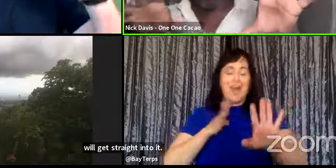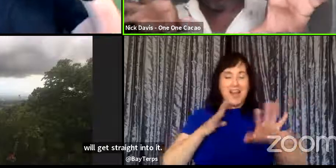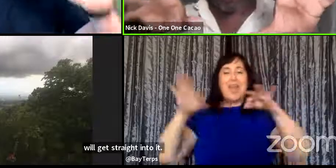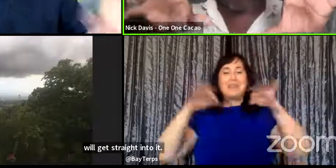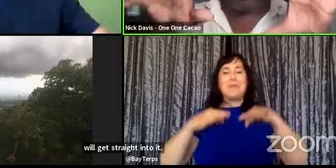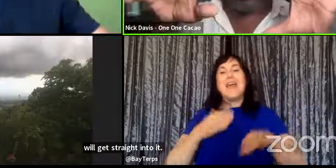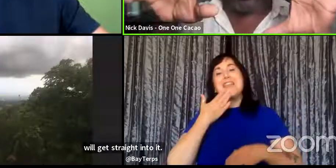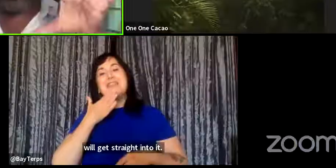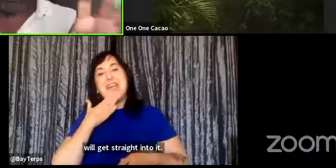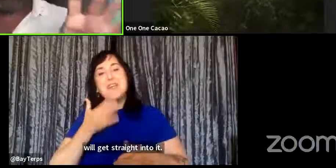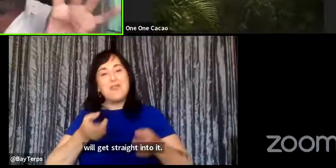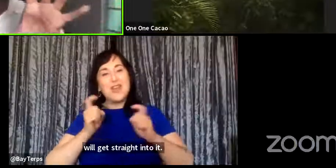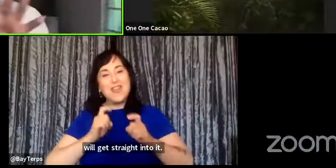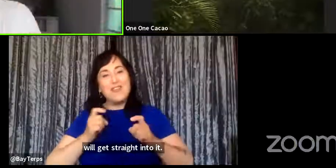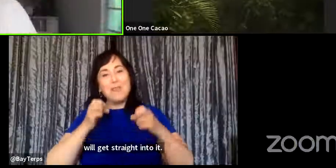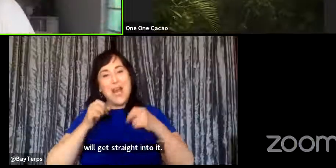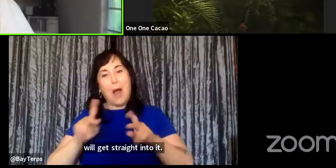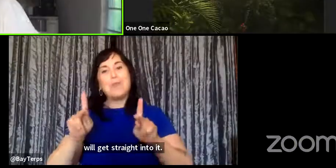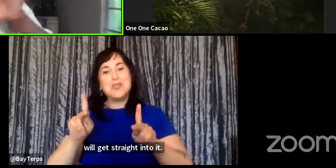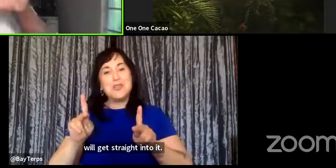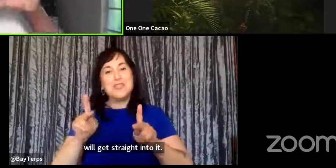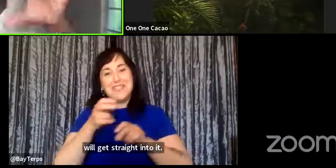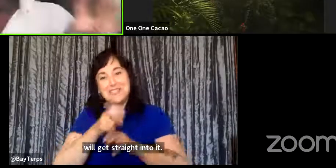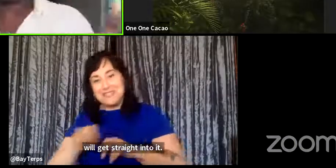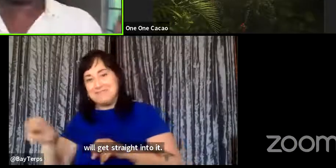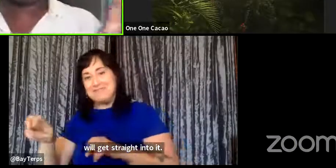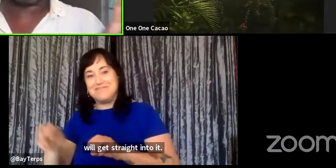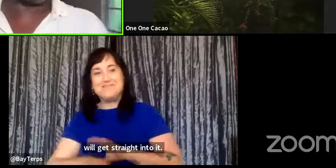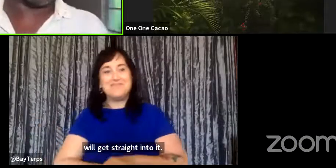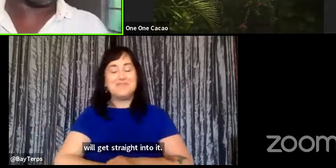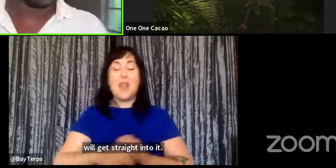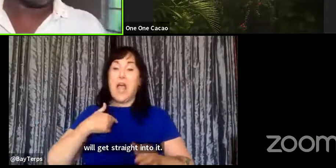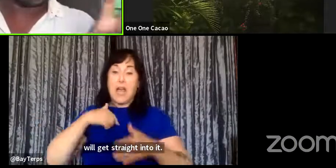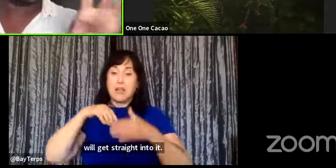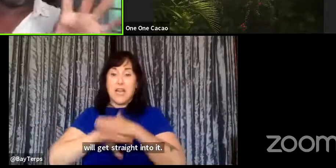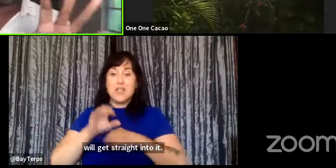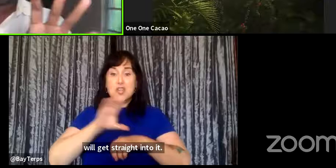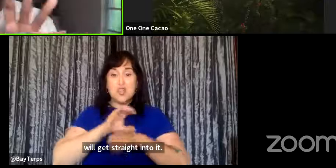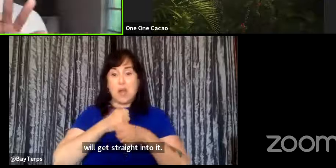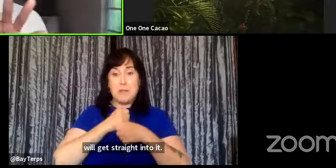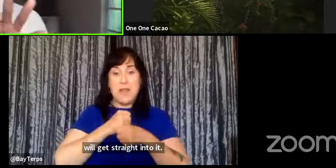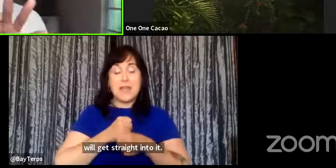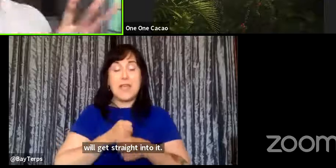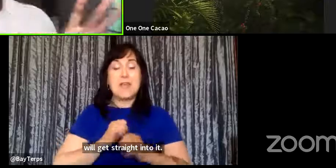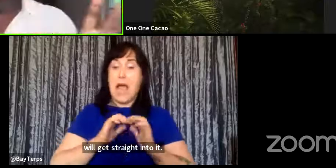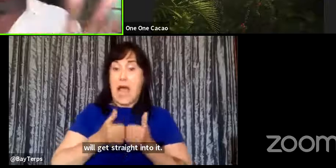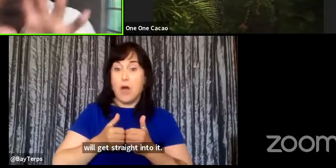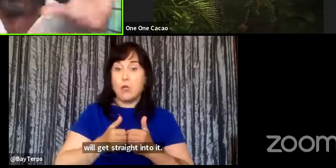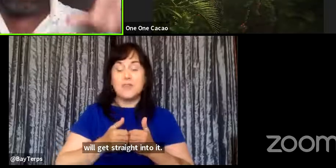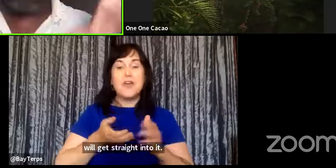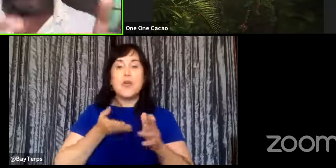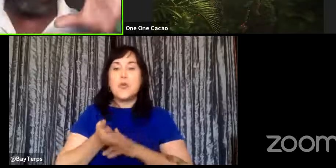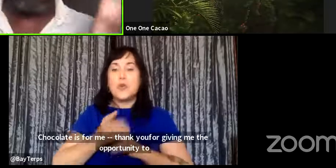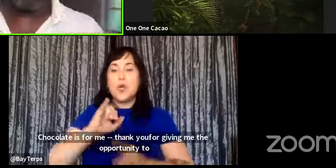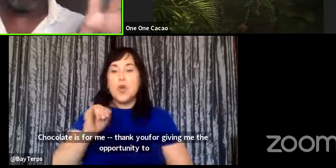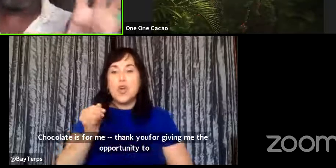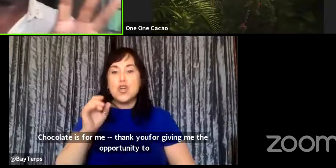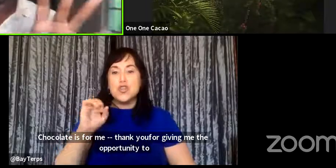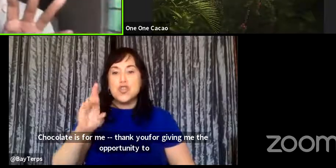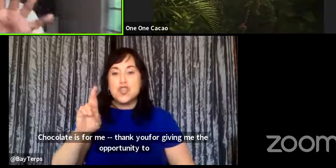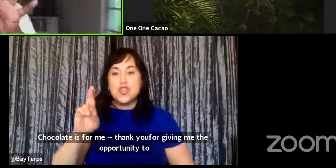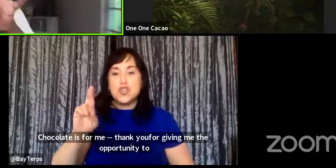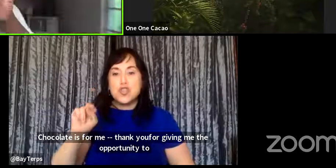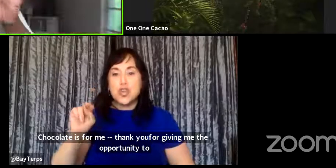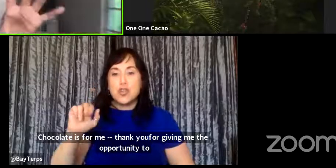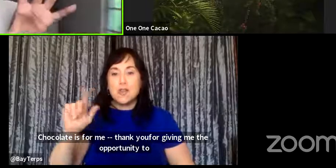giving me an opportunity to segue there, Theo. I got into chocolate making by journalism, and I'll explain a little bit more about